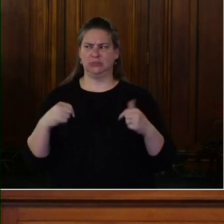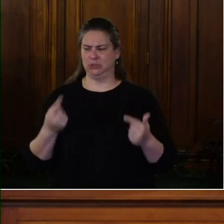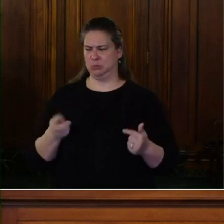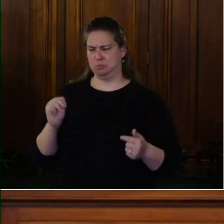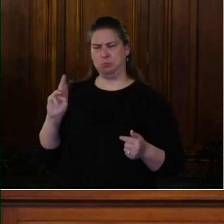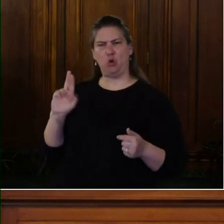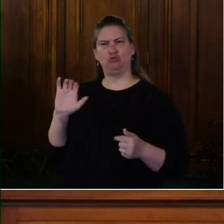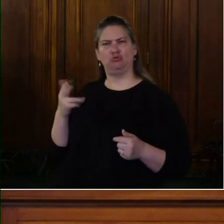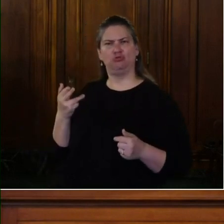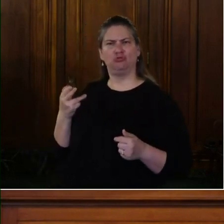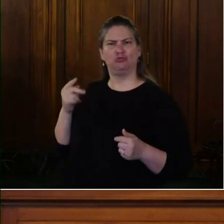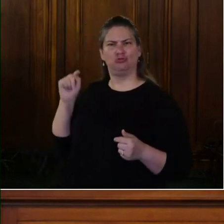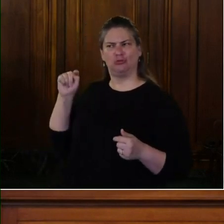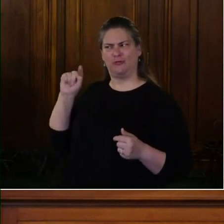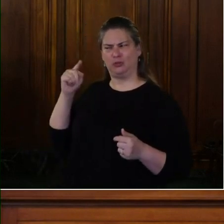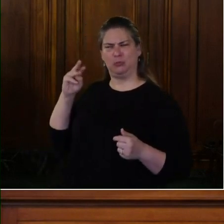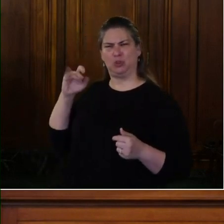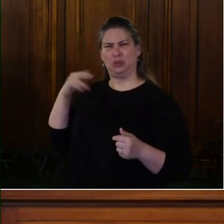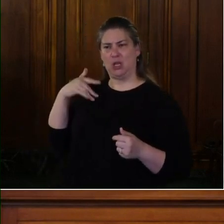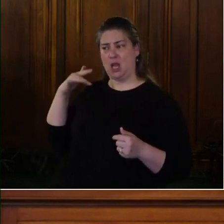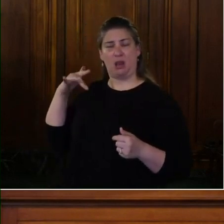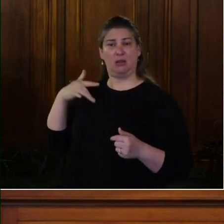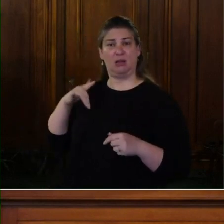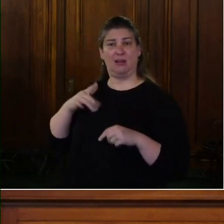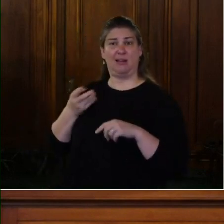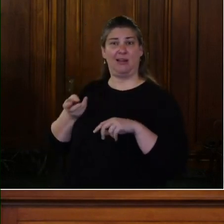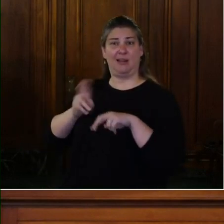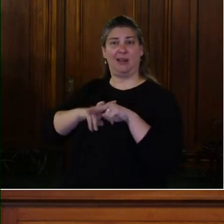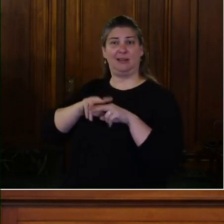March. Haven't gotten on the state plane for any